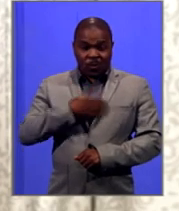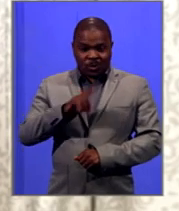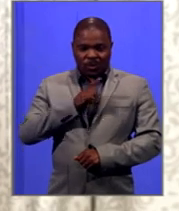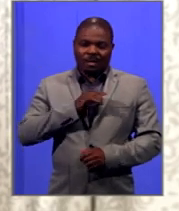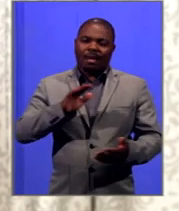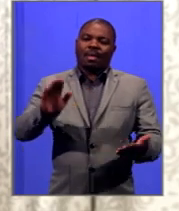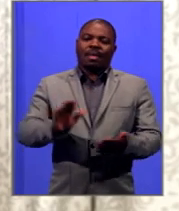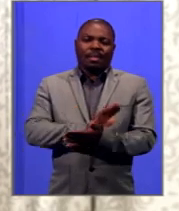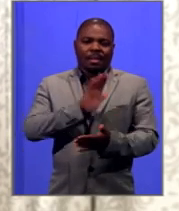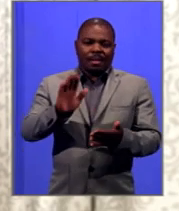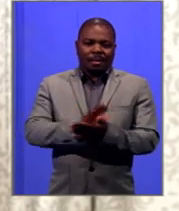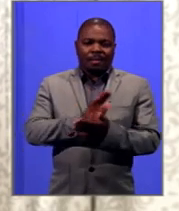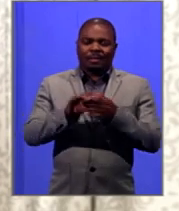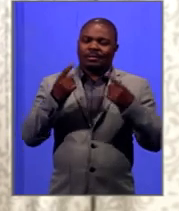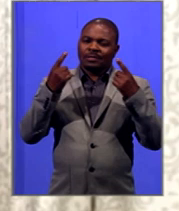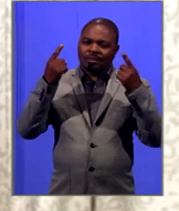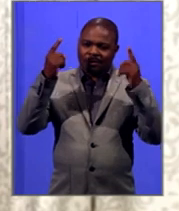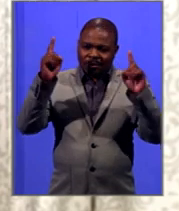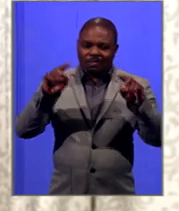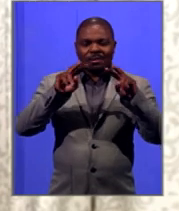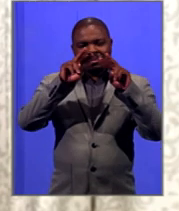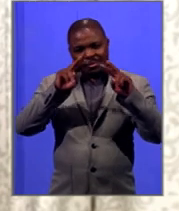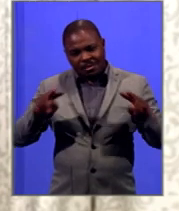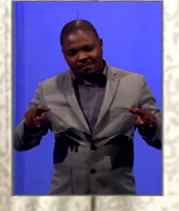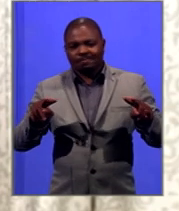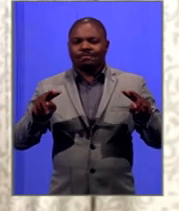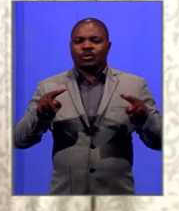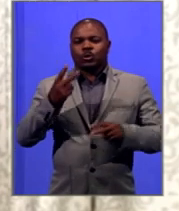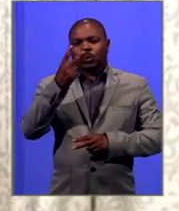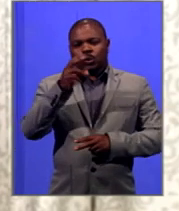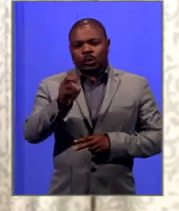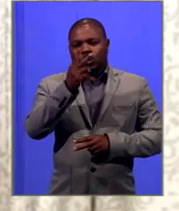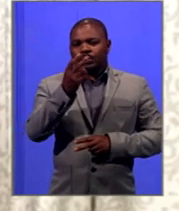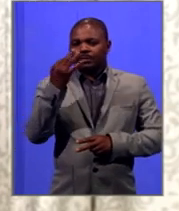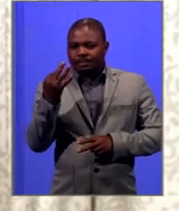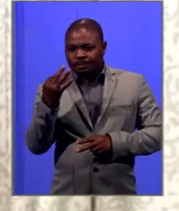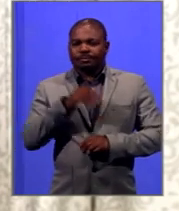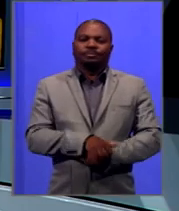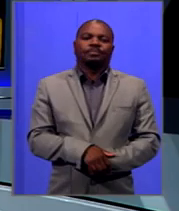happy, prosperous, and peaceful 2023.